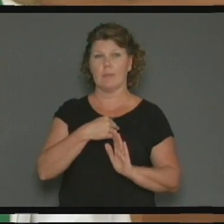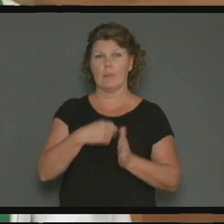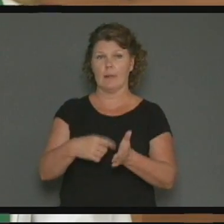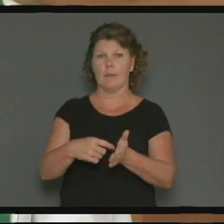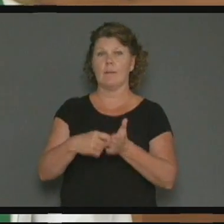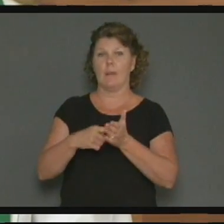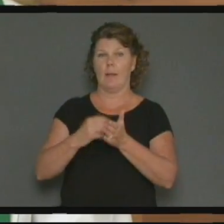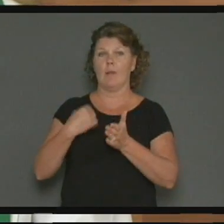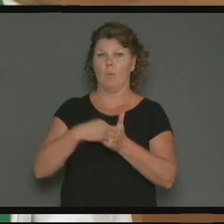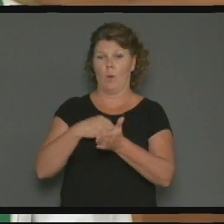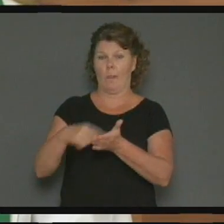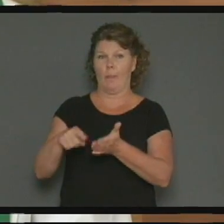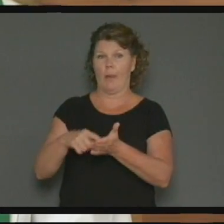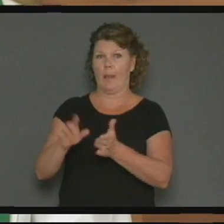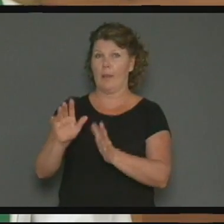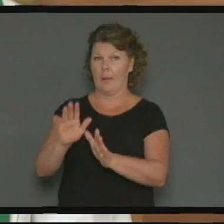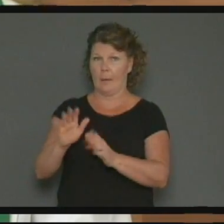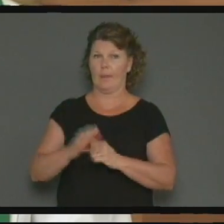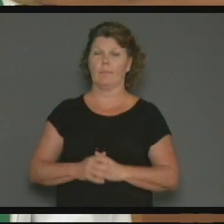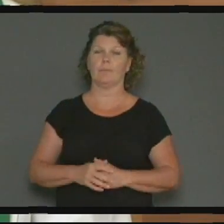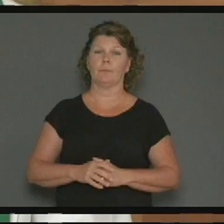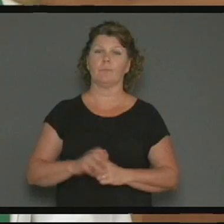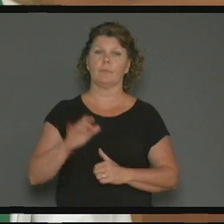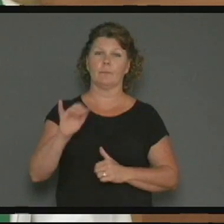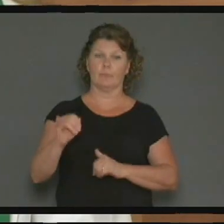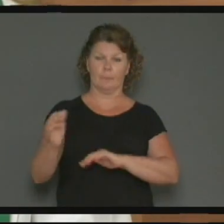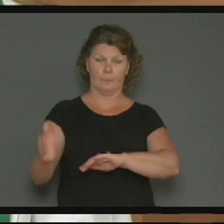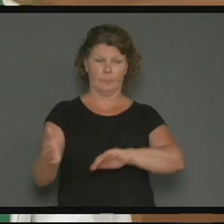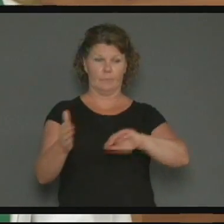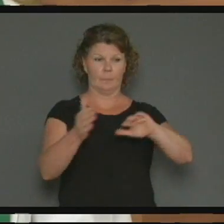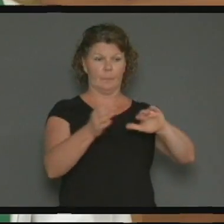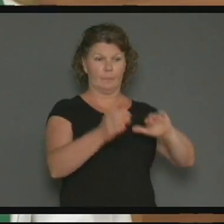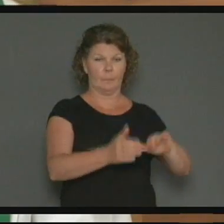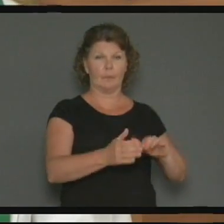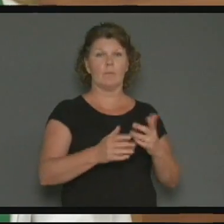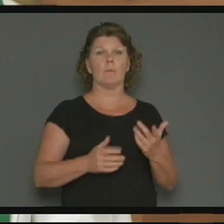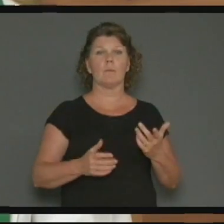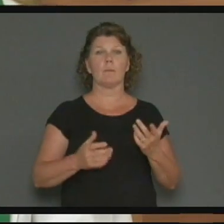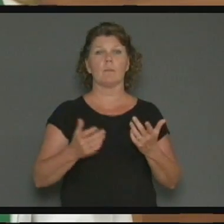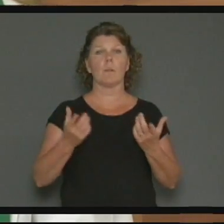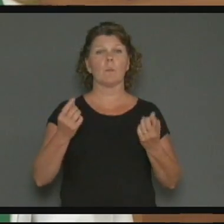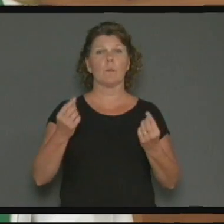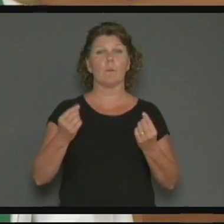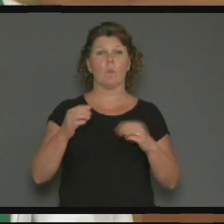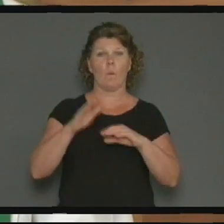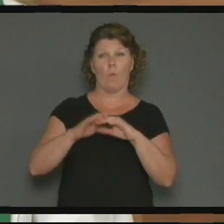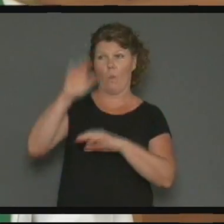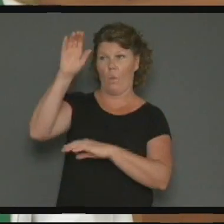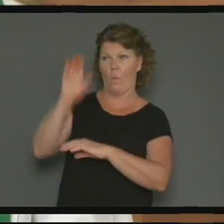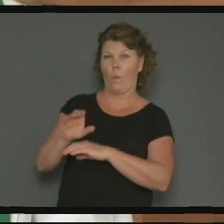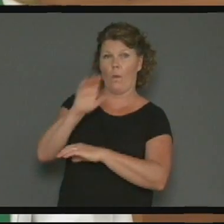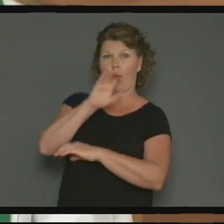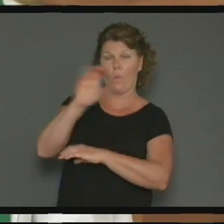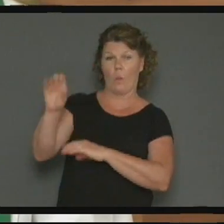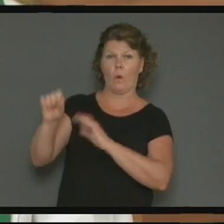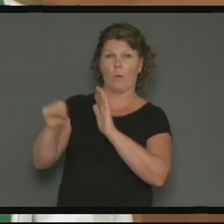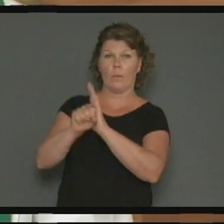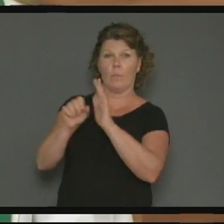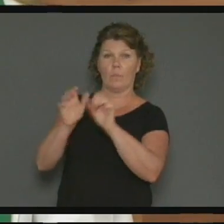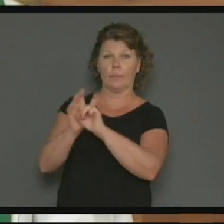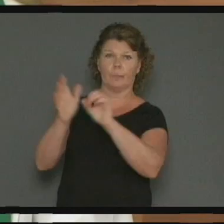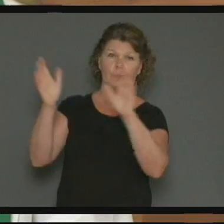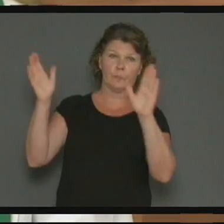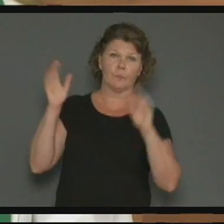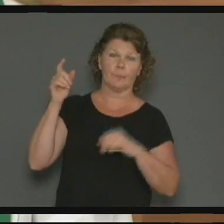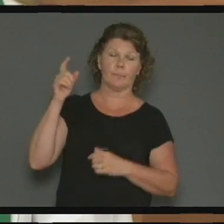demands. This he set aside, nailing it to the cross. He disarmed the rulers and authorities